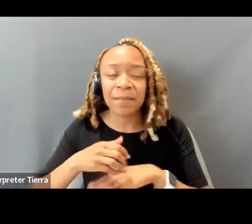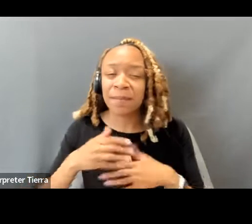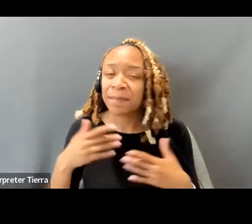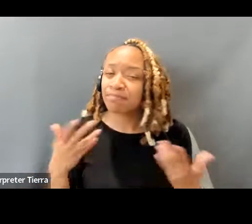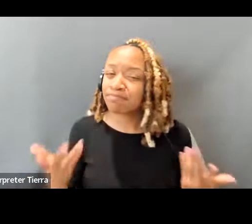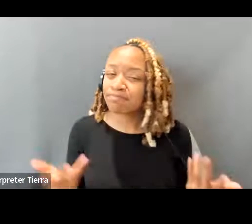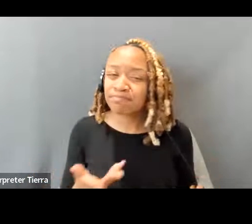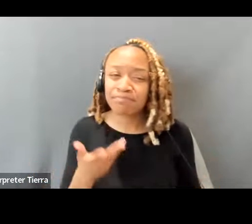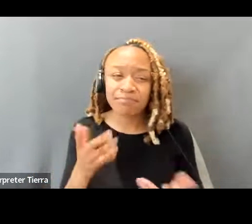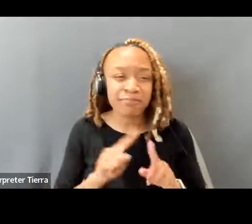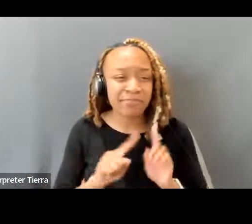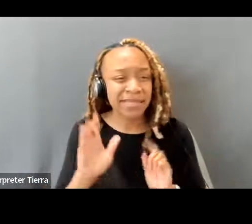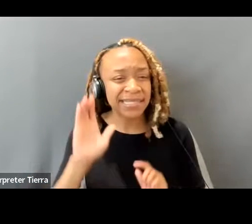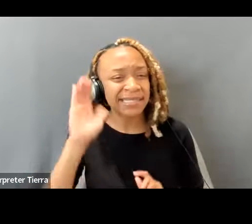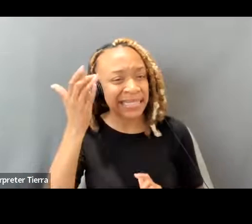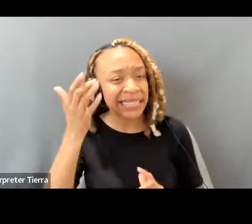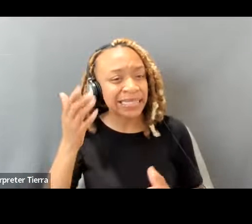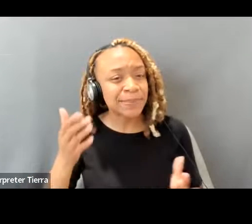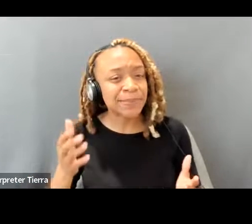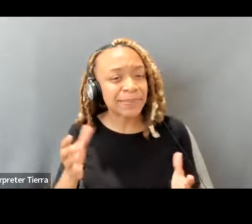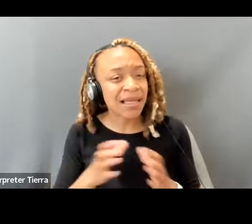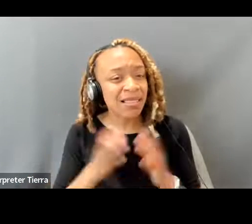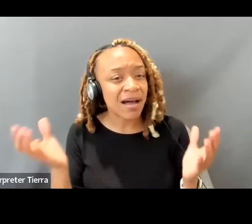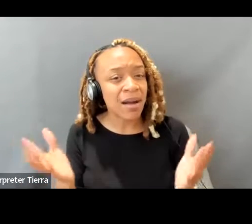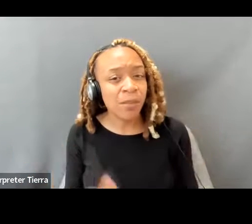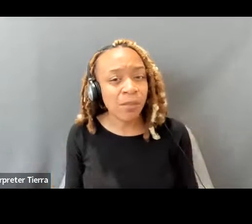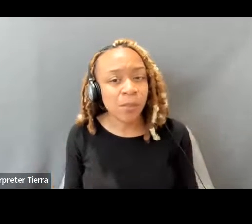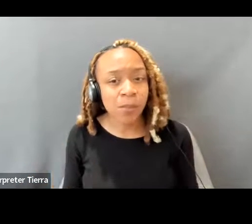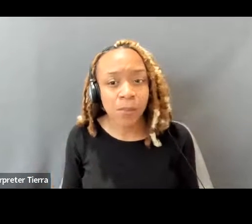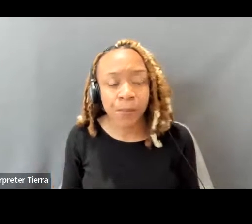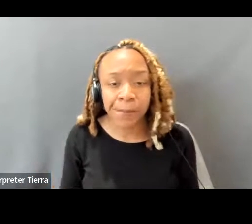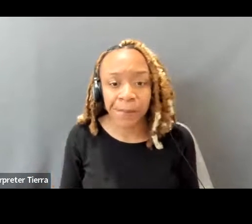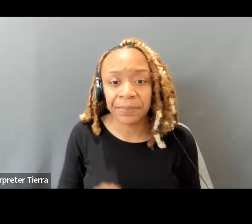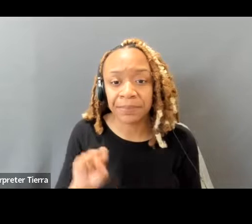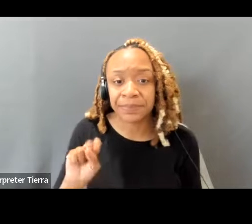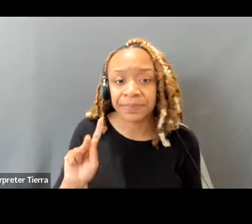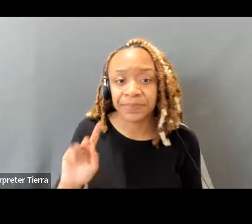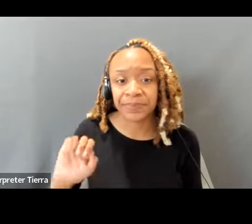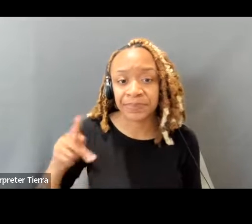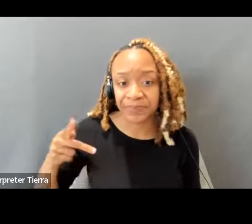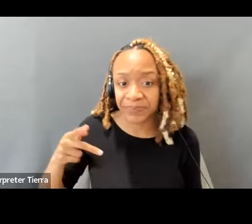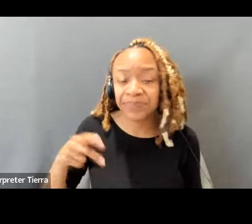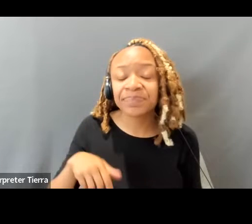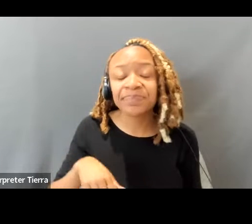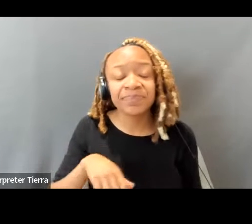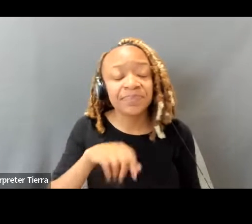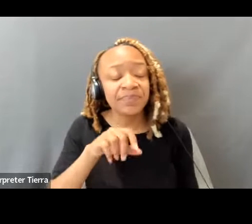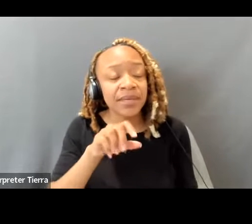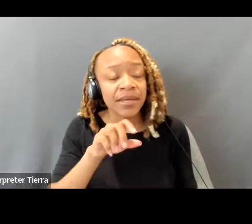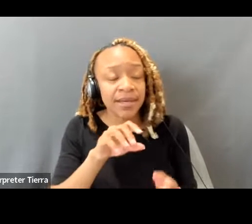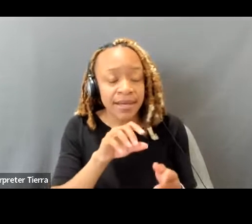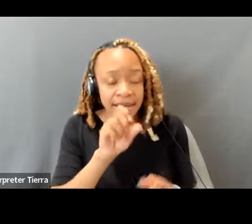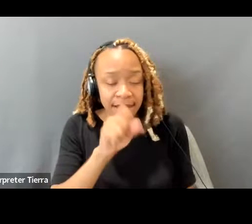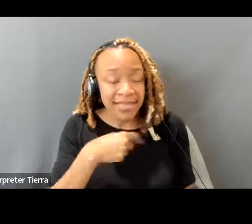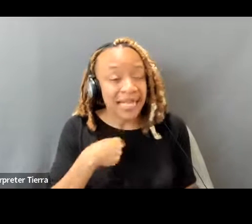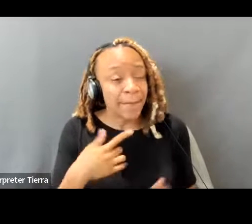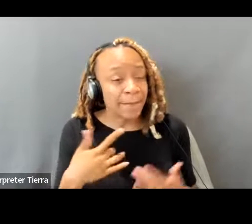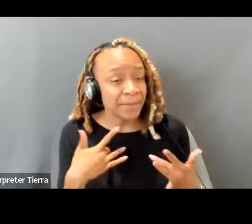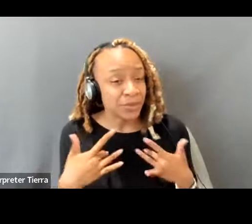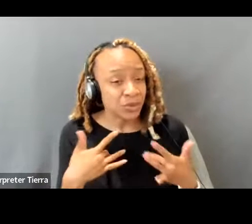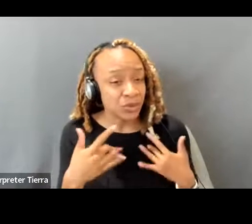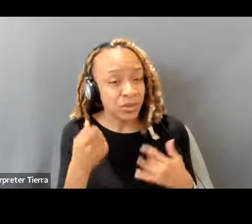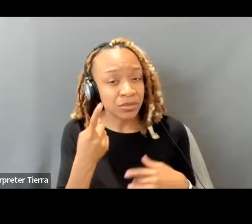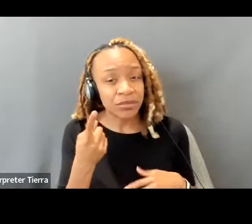So it just seems like a lot. I likewise, I have concerns about the